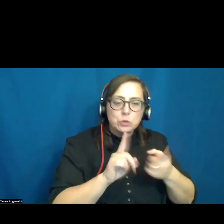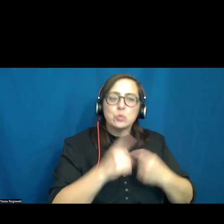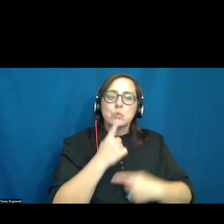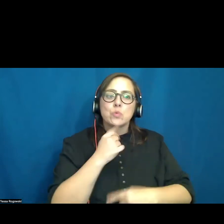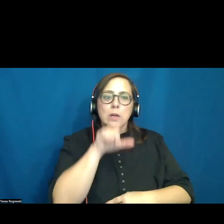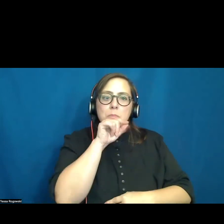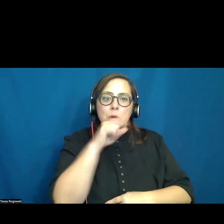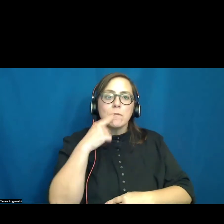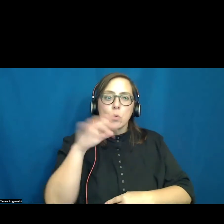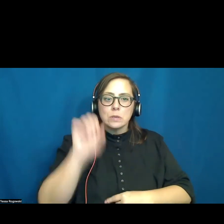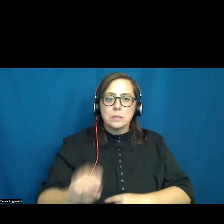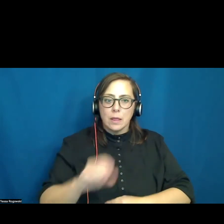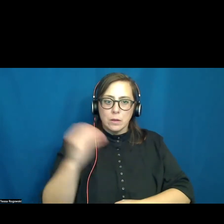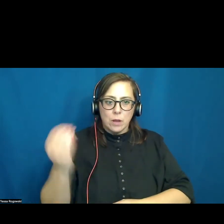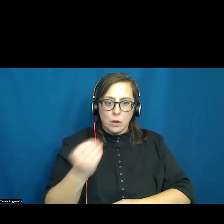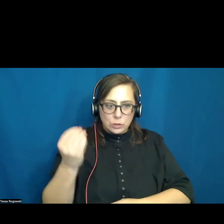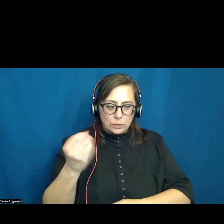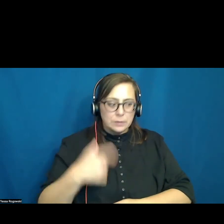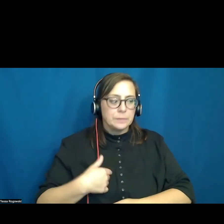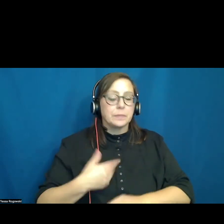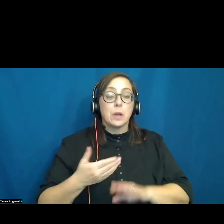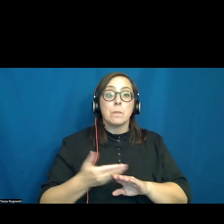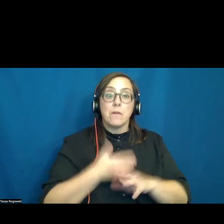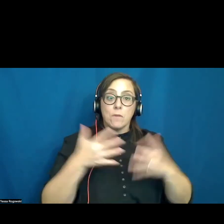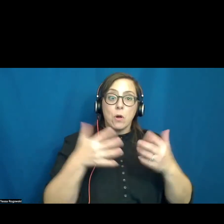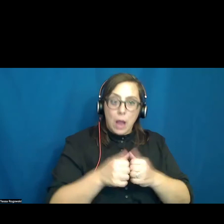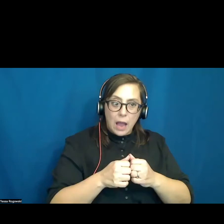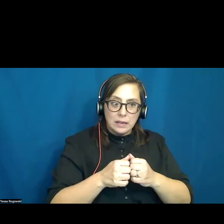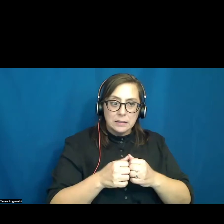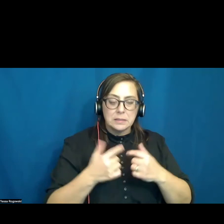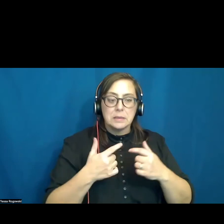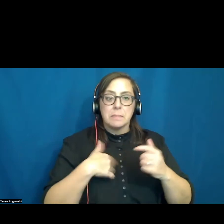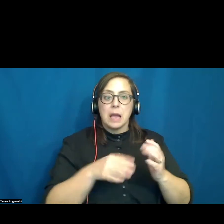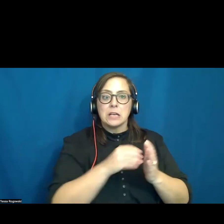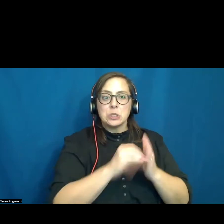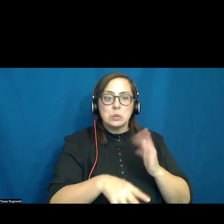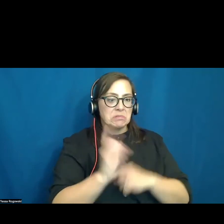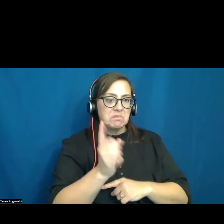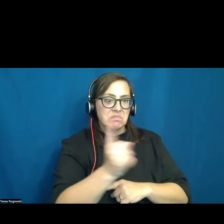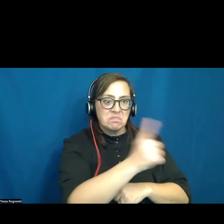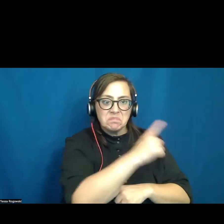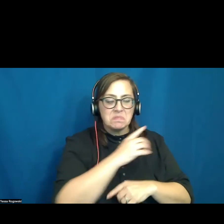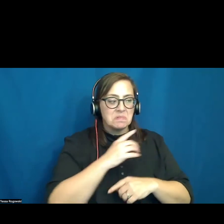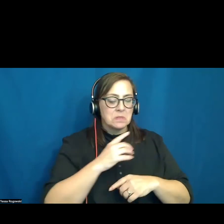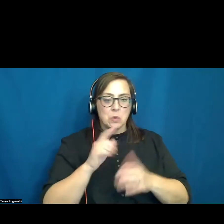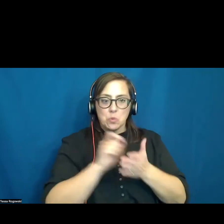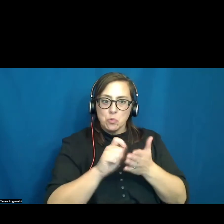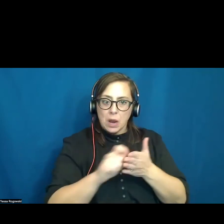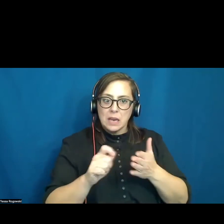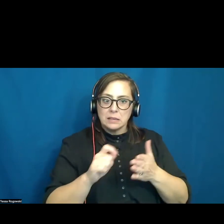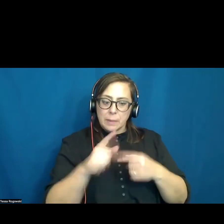Southern Ontario. Before the accident, I would have admonished my students for writing about anything without doing their